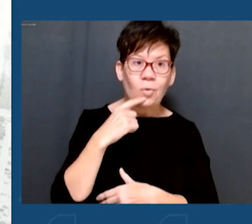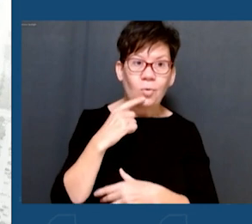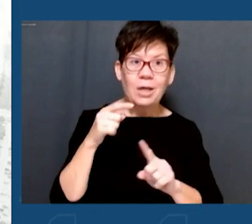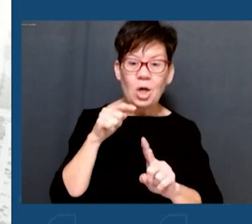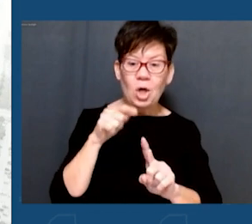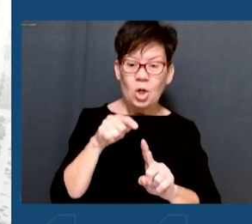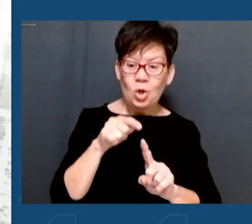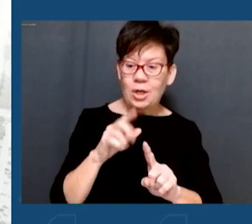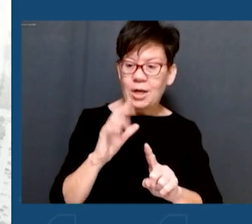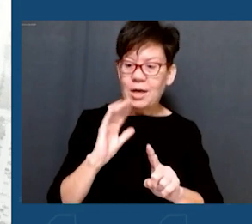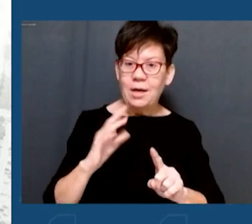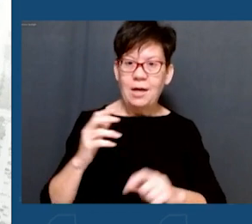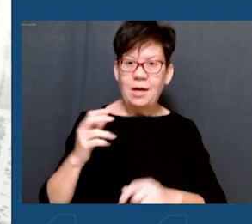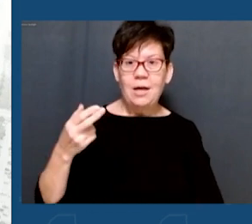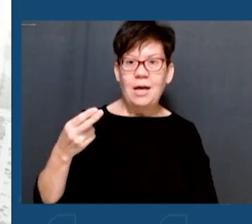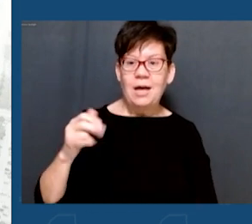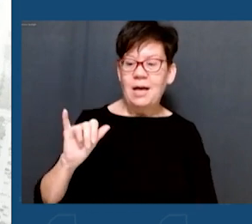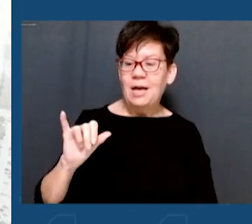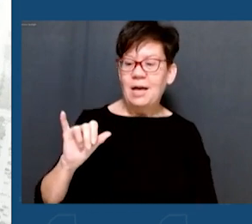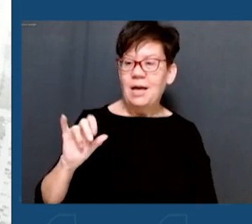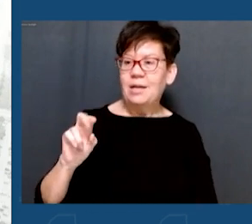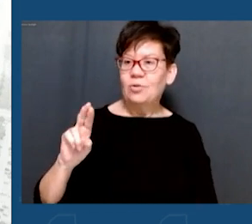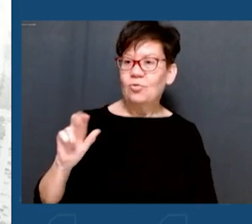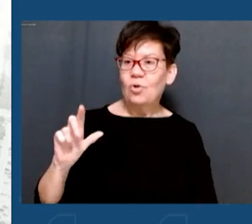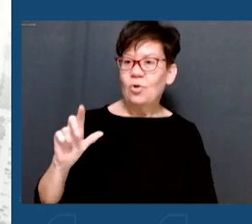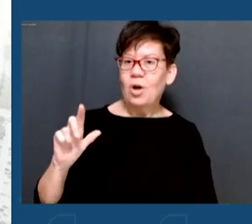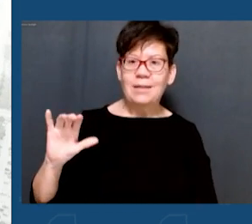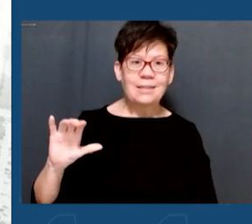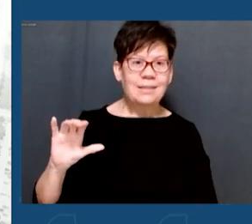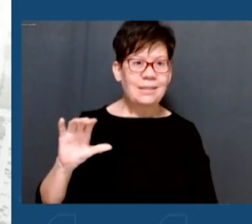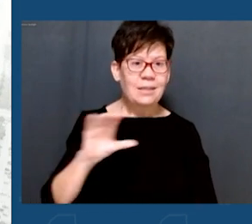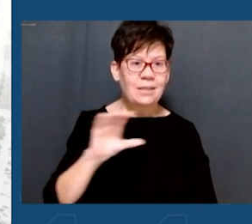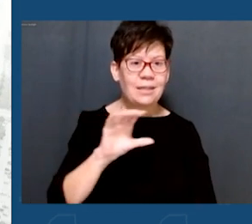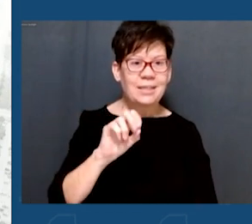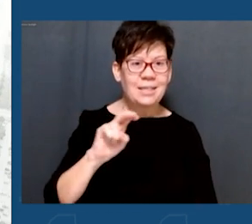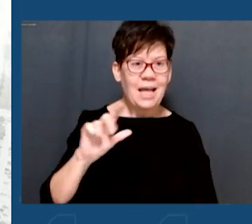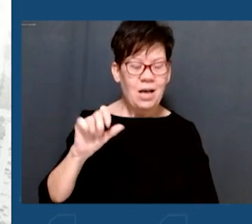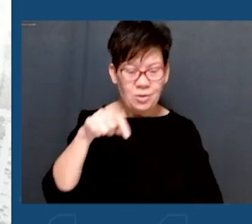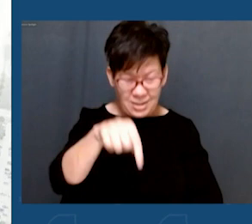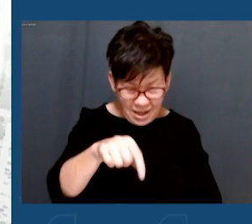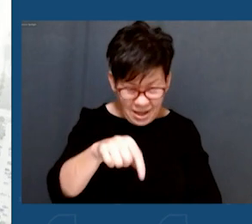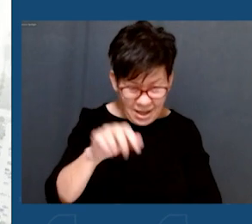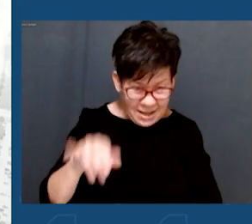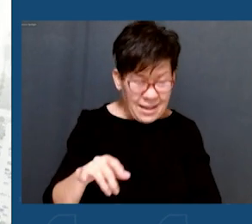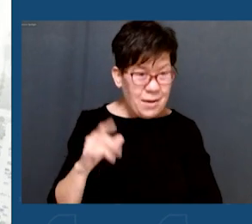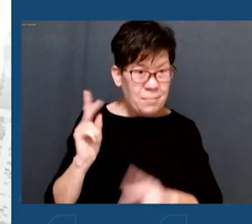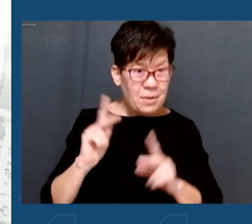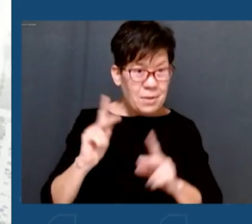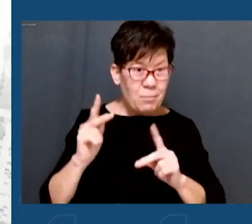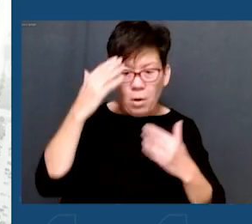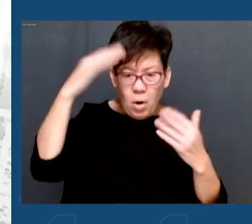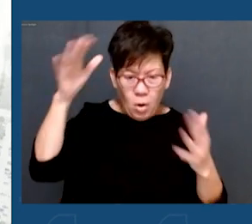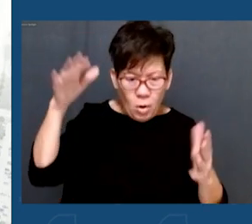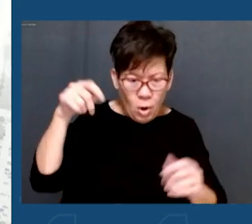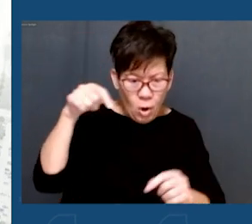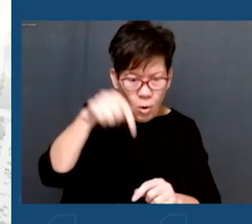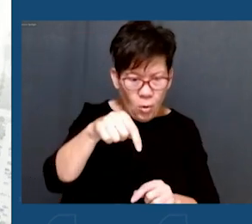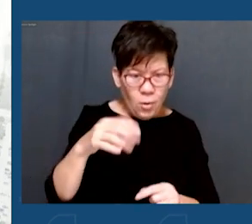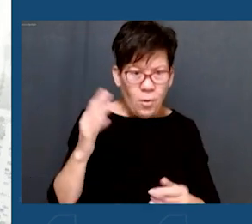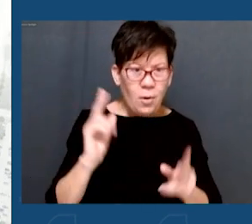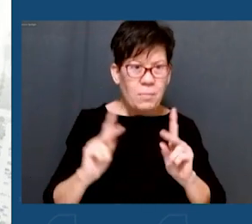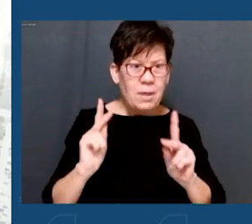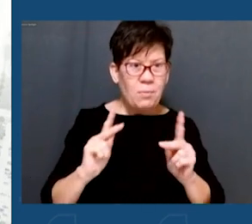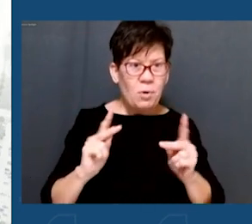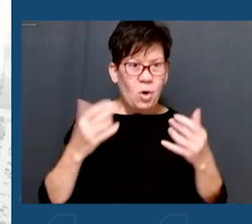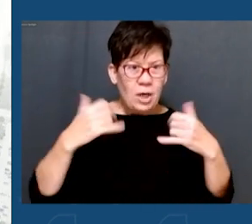even know the story of how this was so brilliant in its inception that people still marvel at how this